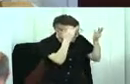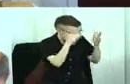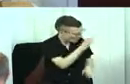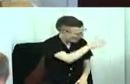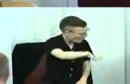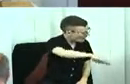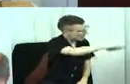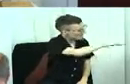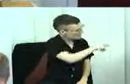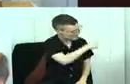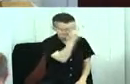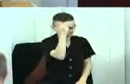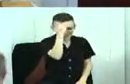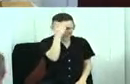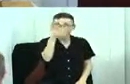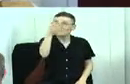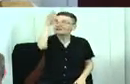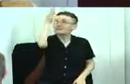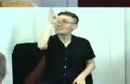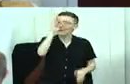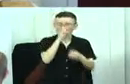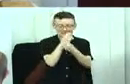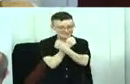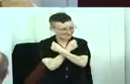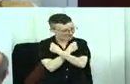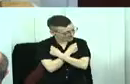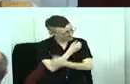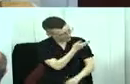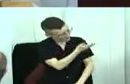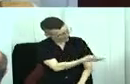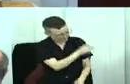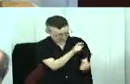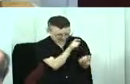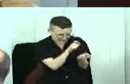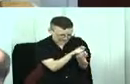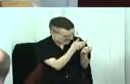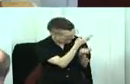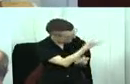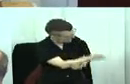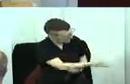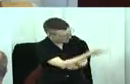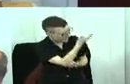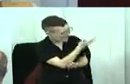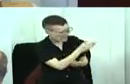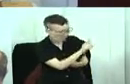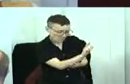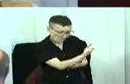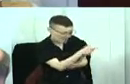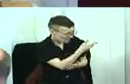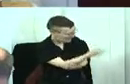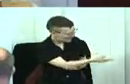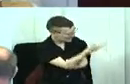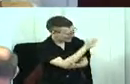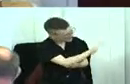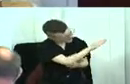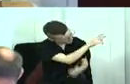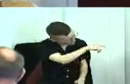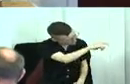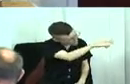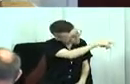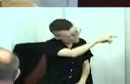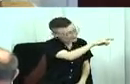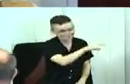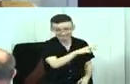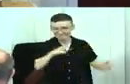know that there is a God who loves them. Just the way they are, wherever they may be found on this journey.